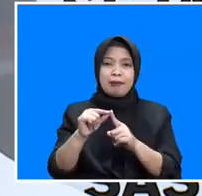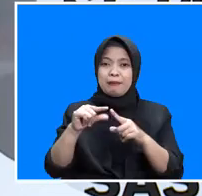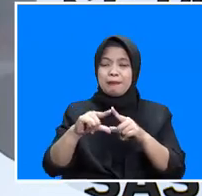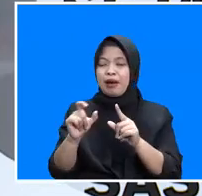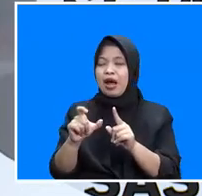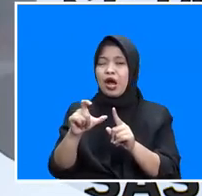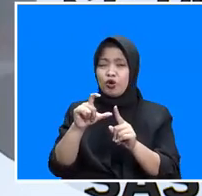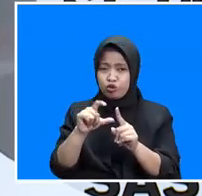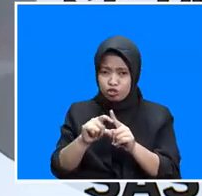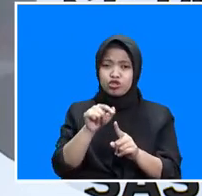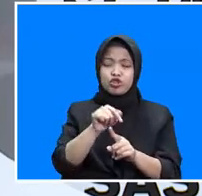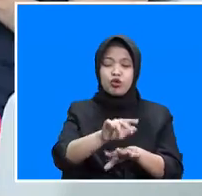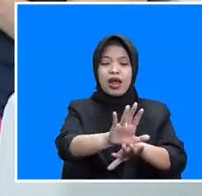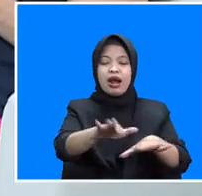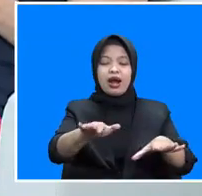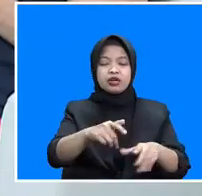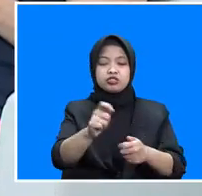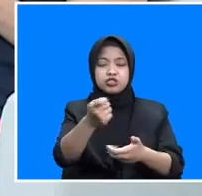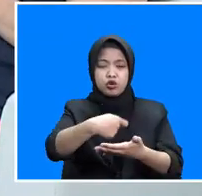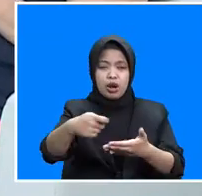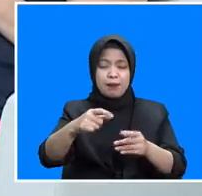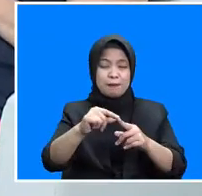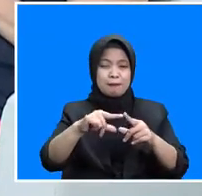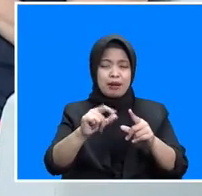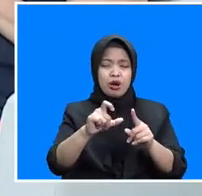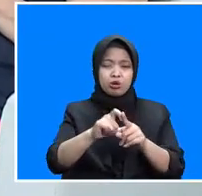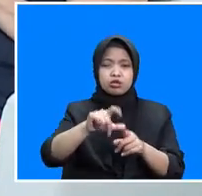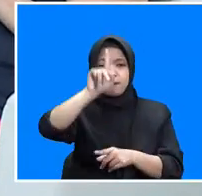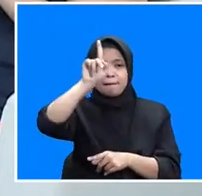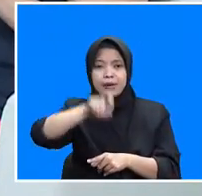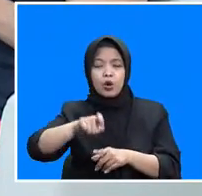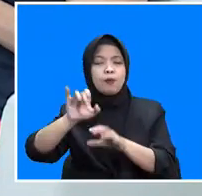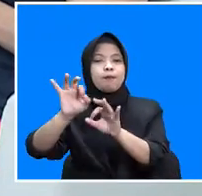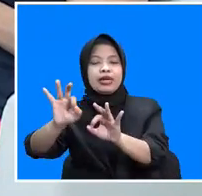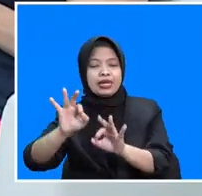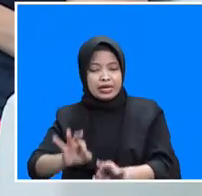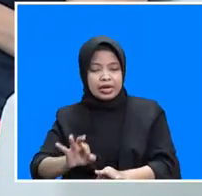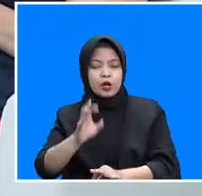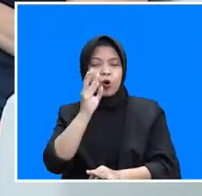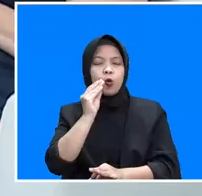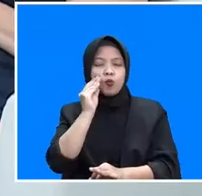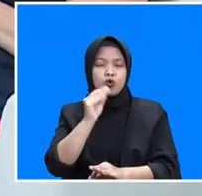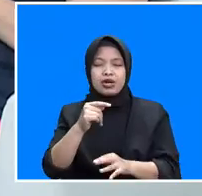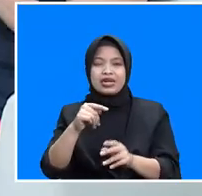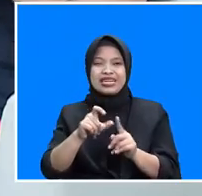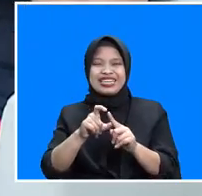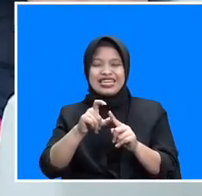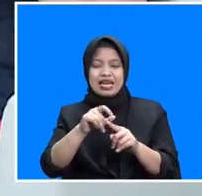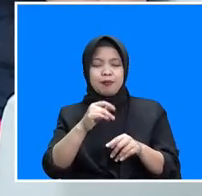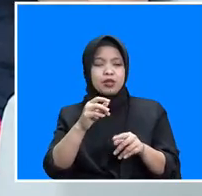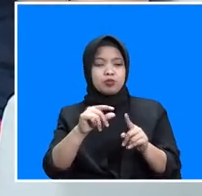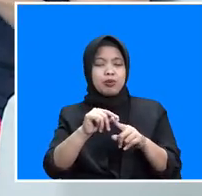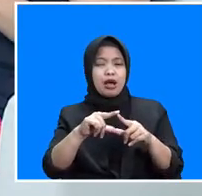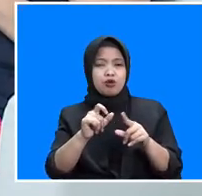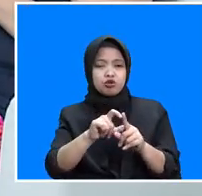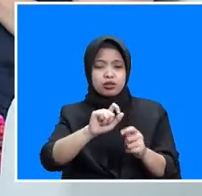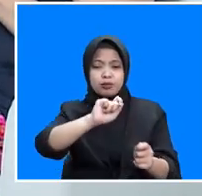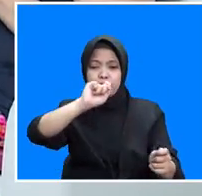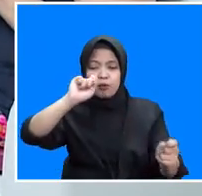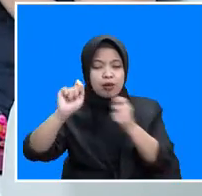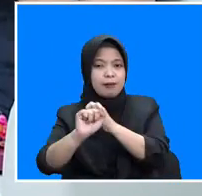to transition to primary school if we don't do that. And a lot of evidence is out there,